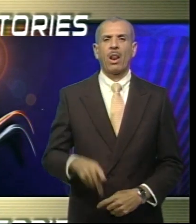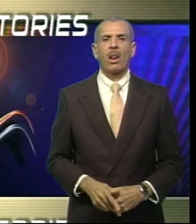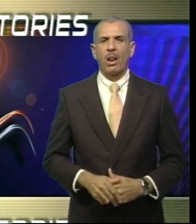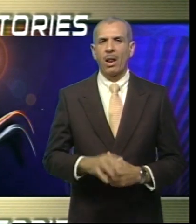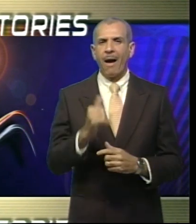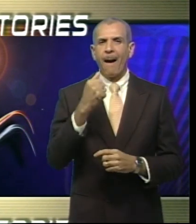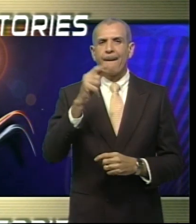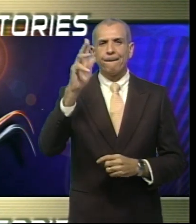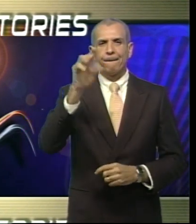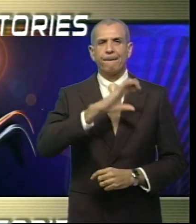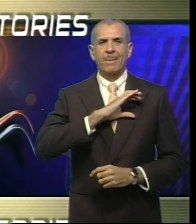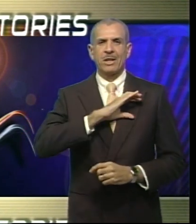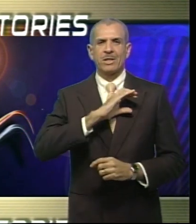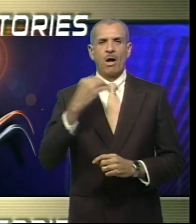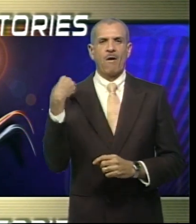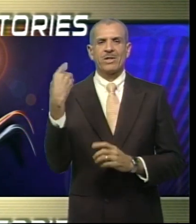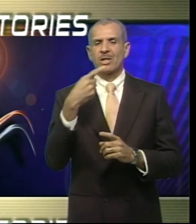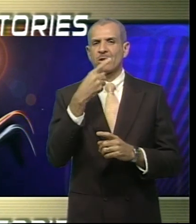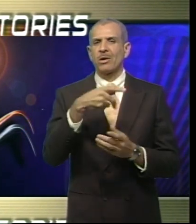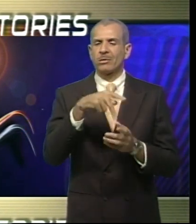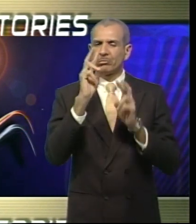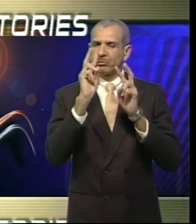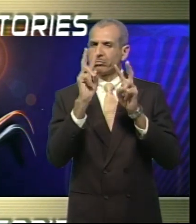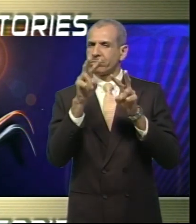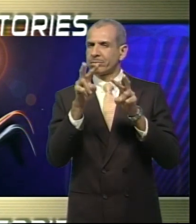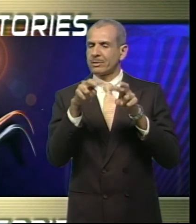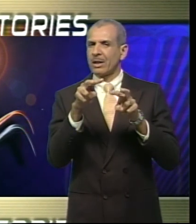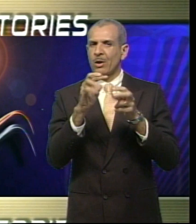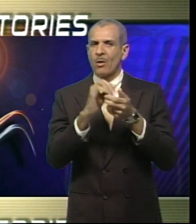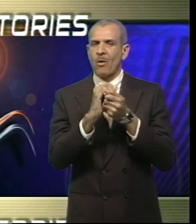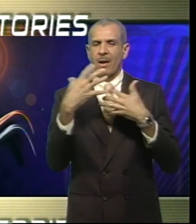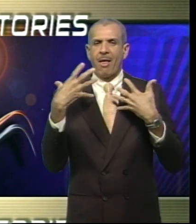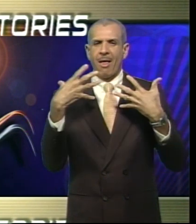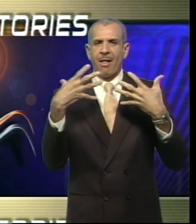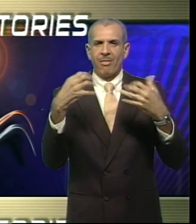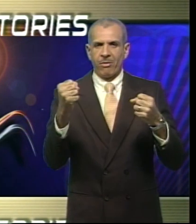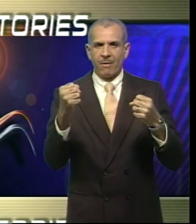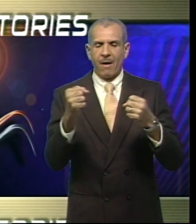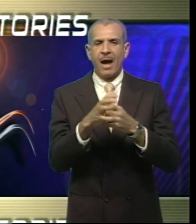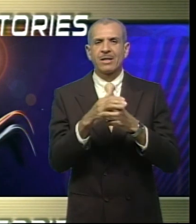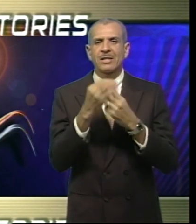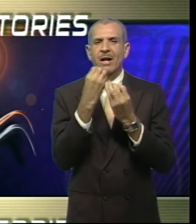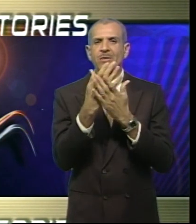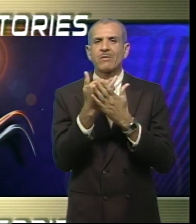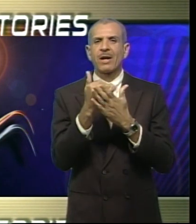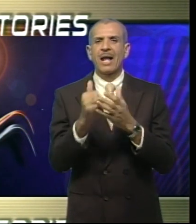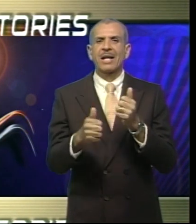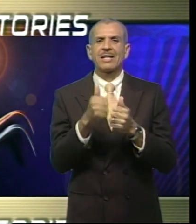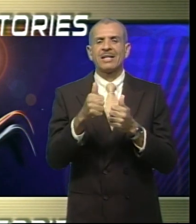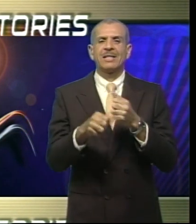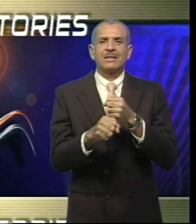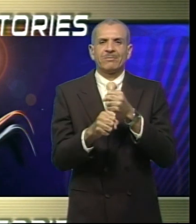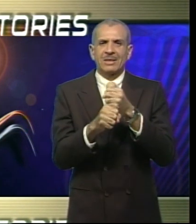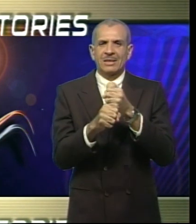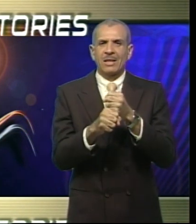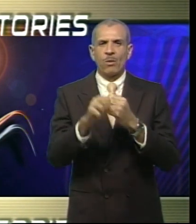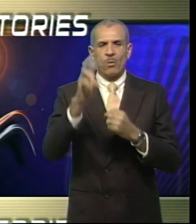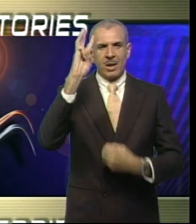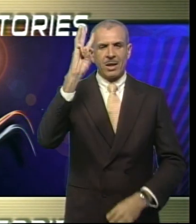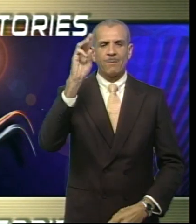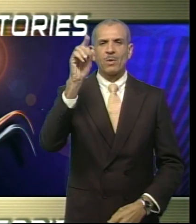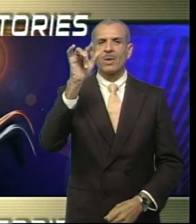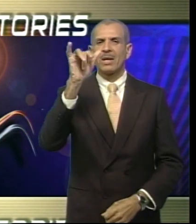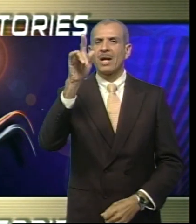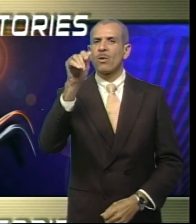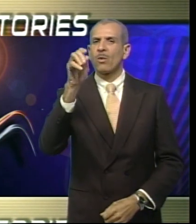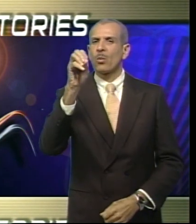Police officers are being told to pay greater attention to their own health. This advice from Acting Assistant Commissioner of Police William Yearwood.